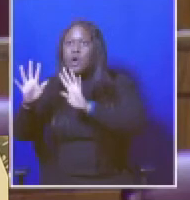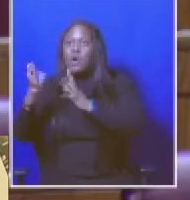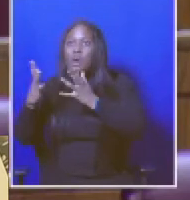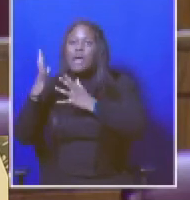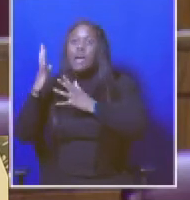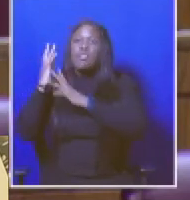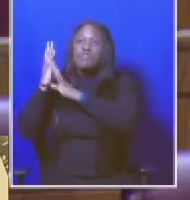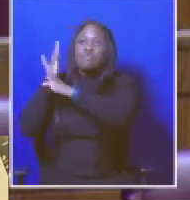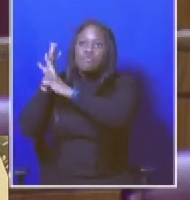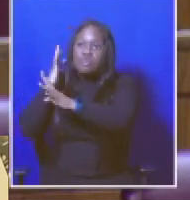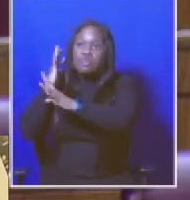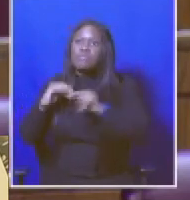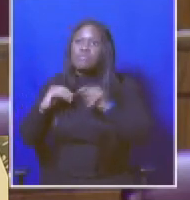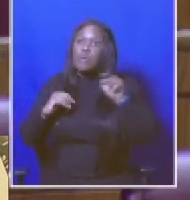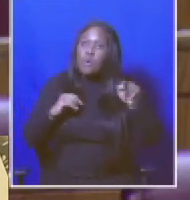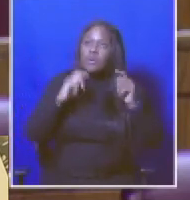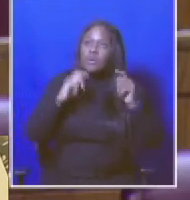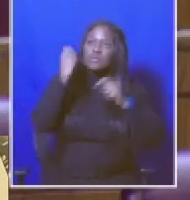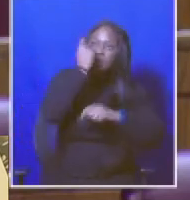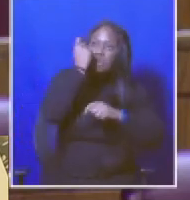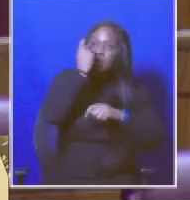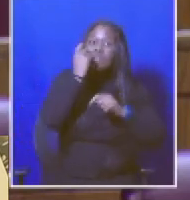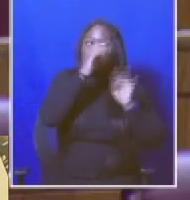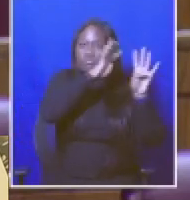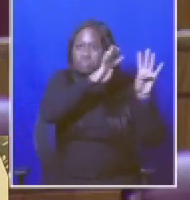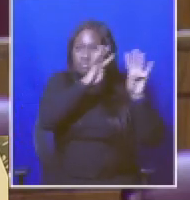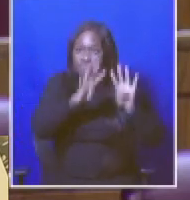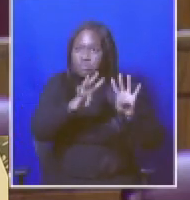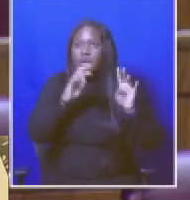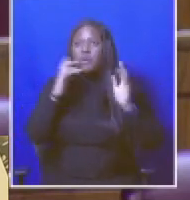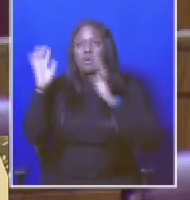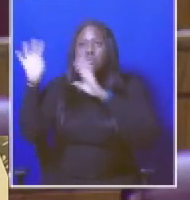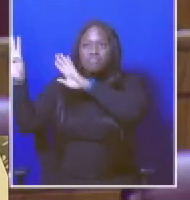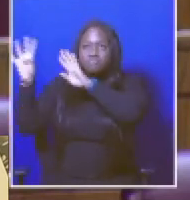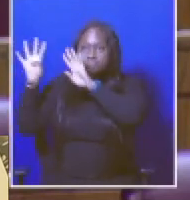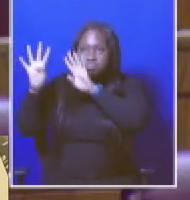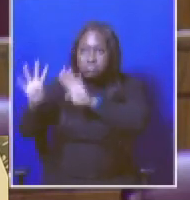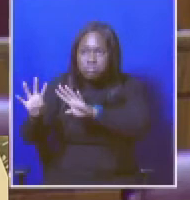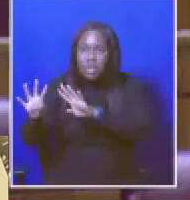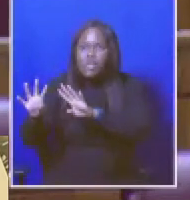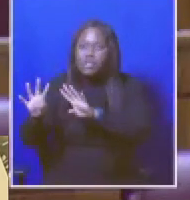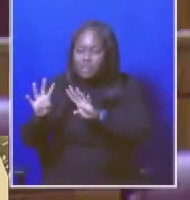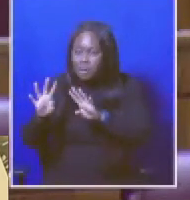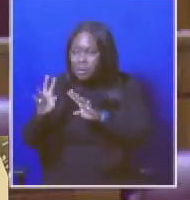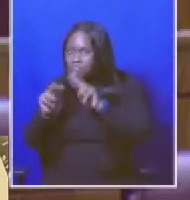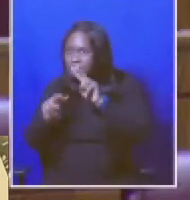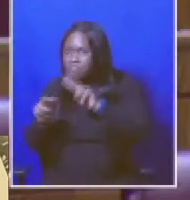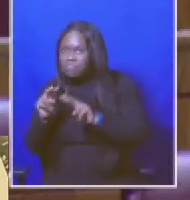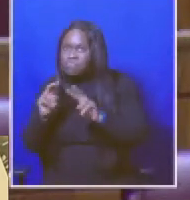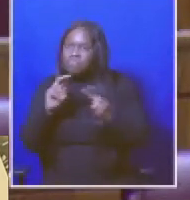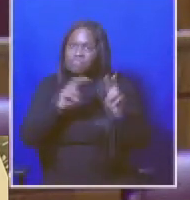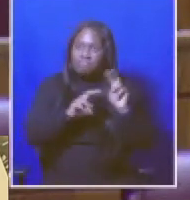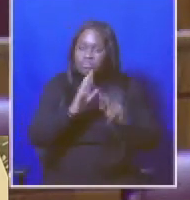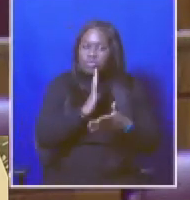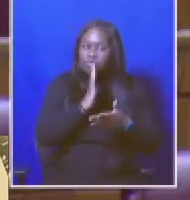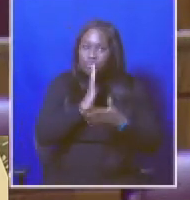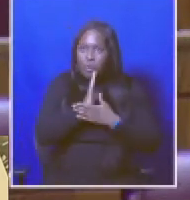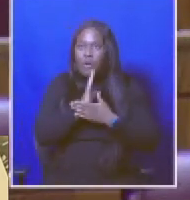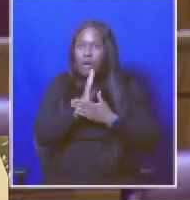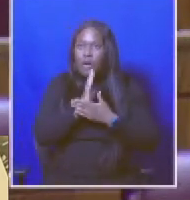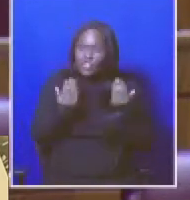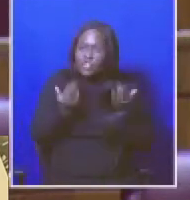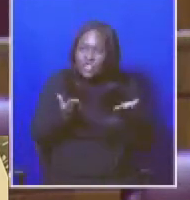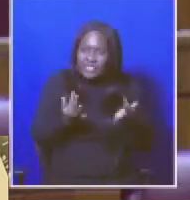as to expand the provision of basic service and provide quality service even in these